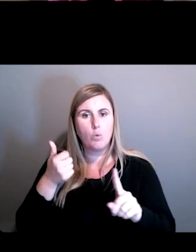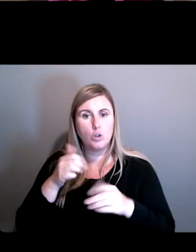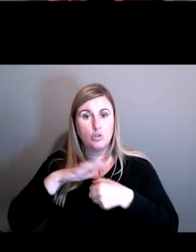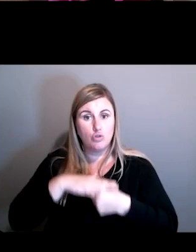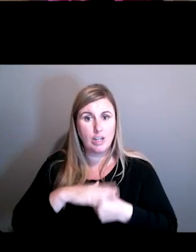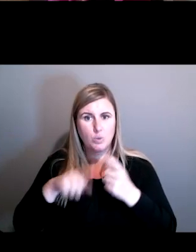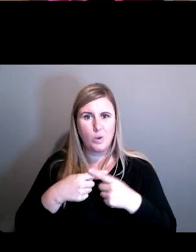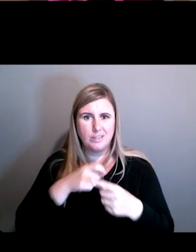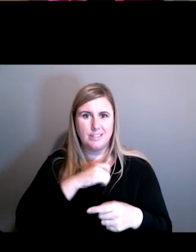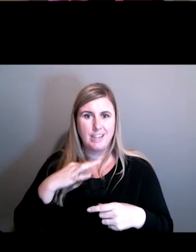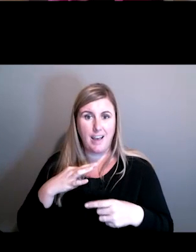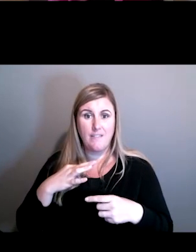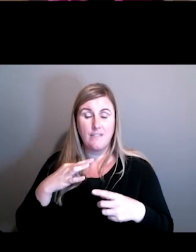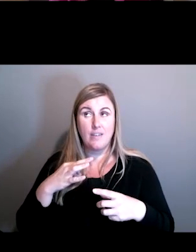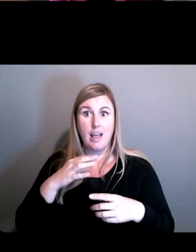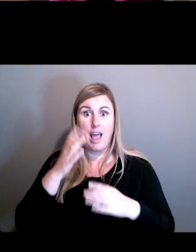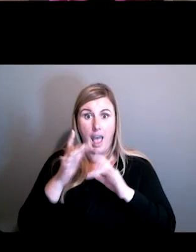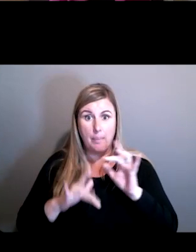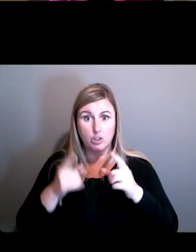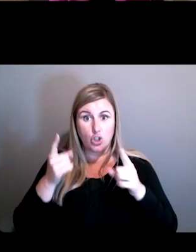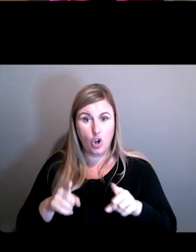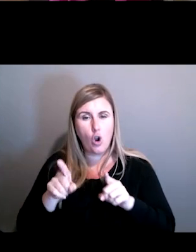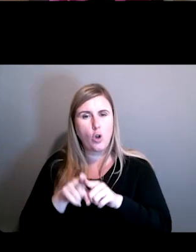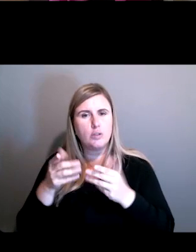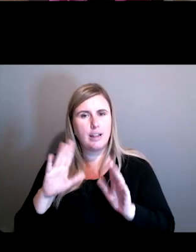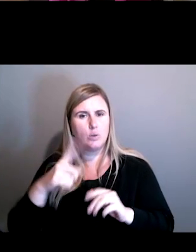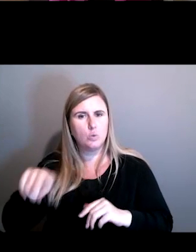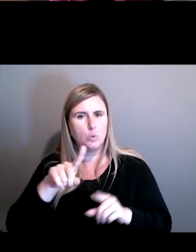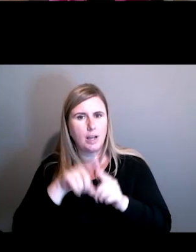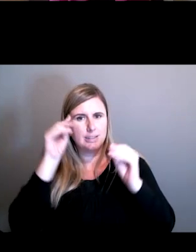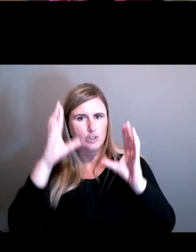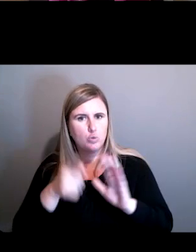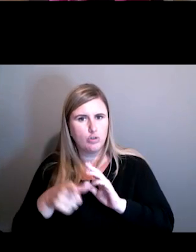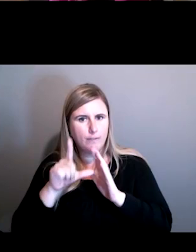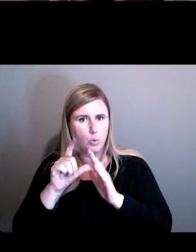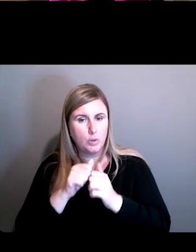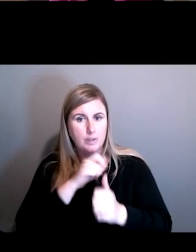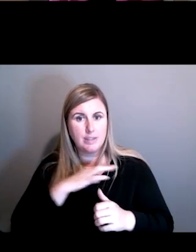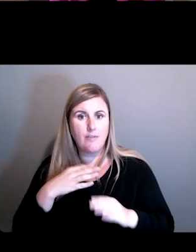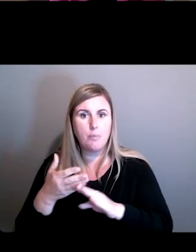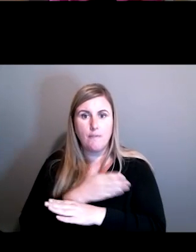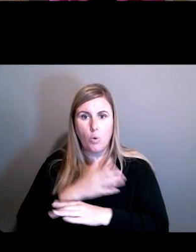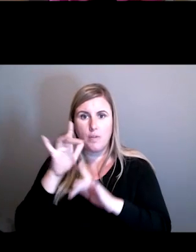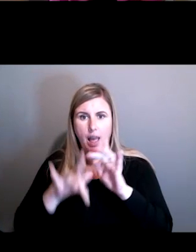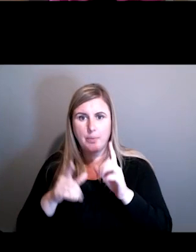staff absences do occur, and it also allows you as the teacher to review with your staff before the absence recurs.